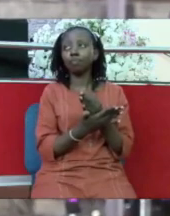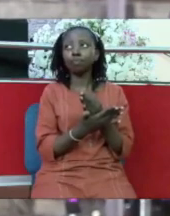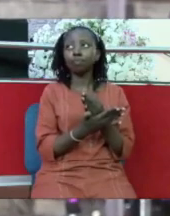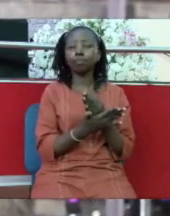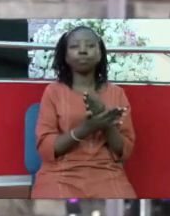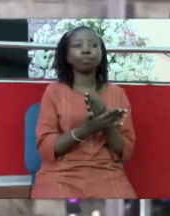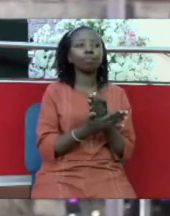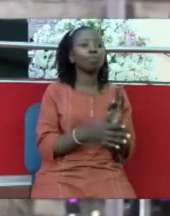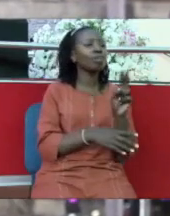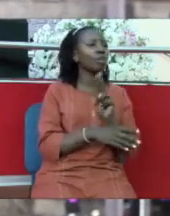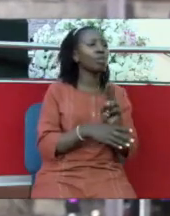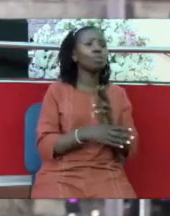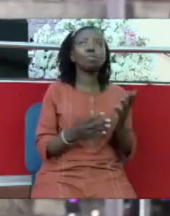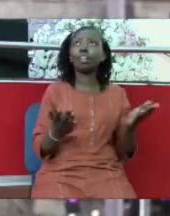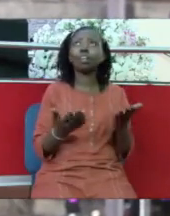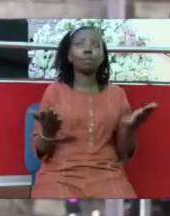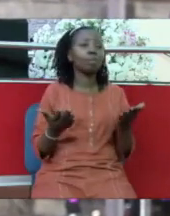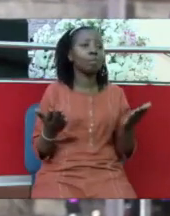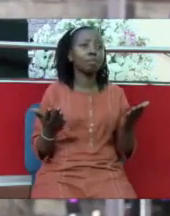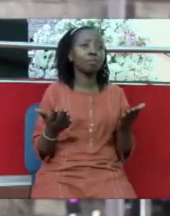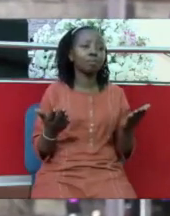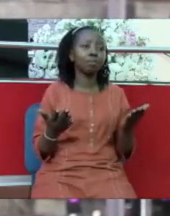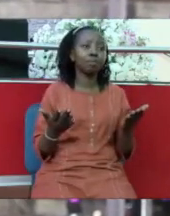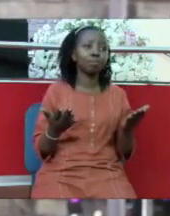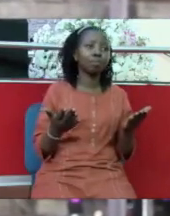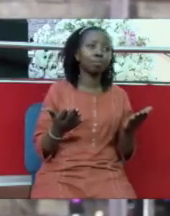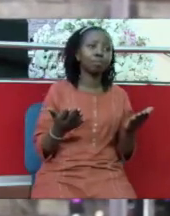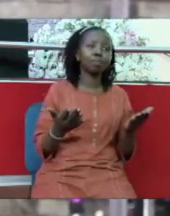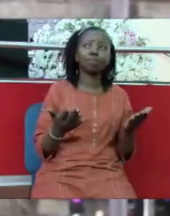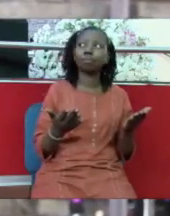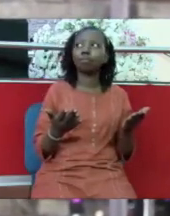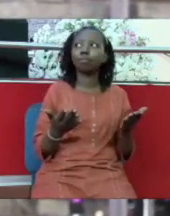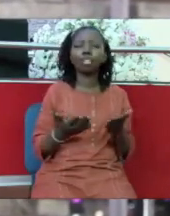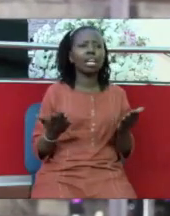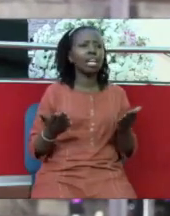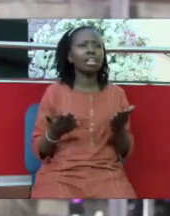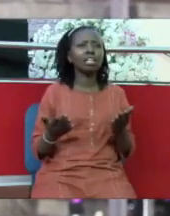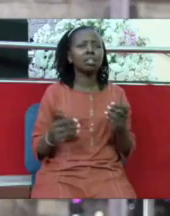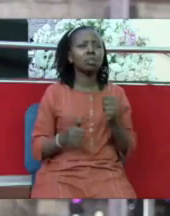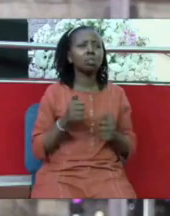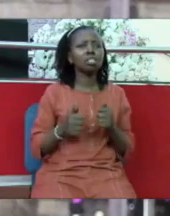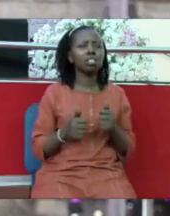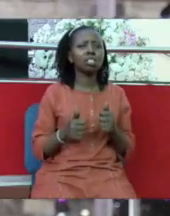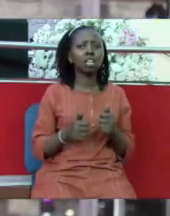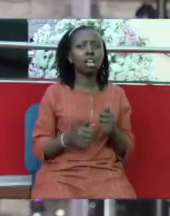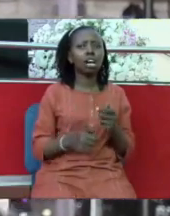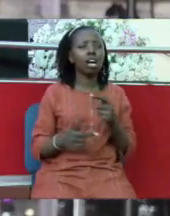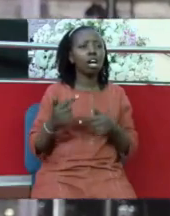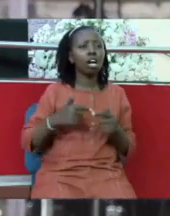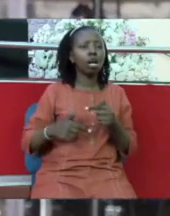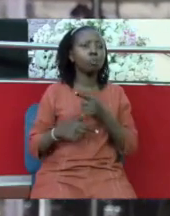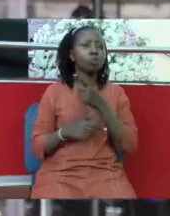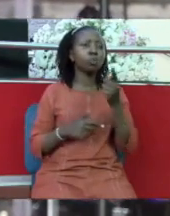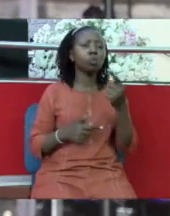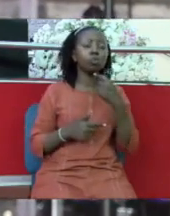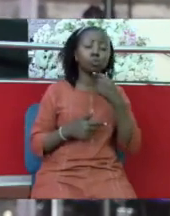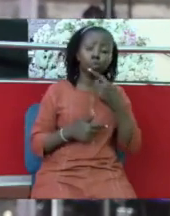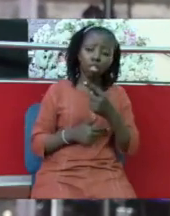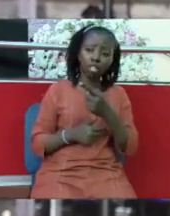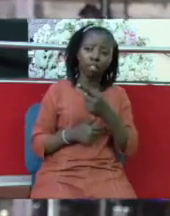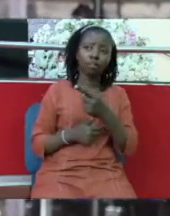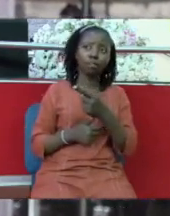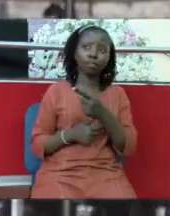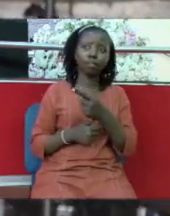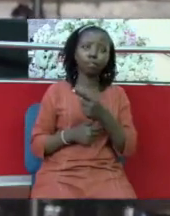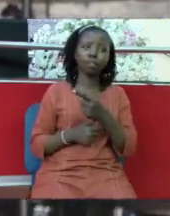you can use it anywhere. Whatever comes your way, you tell it,